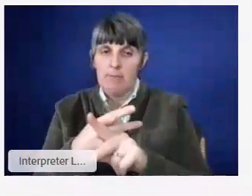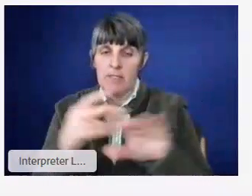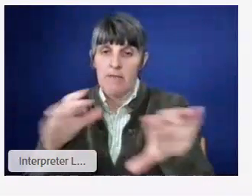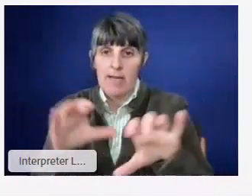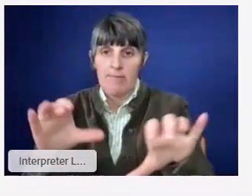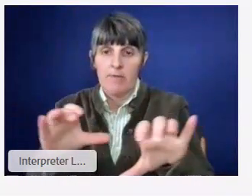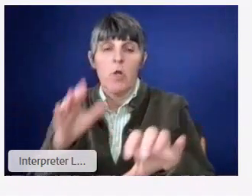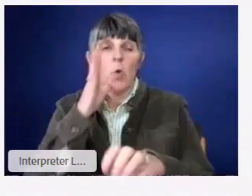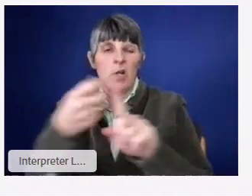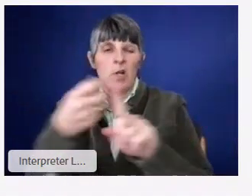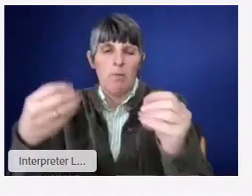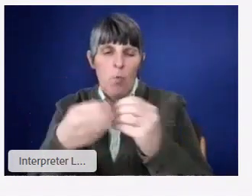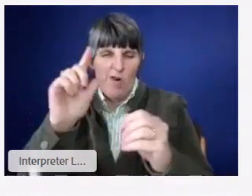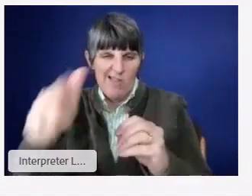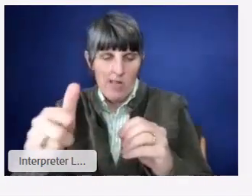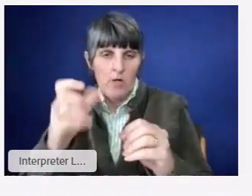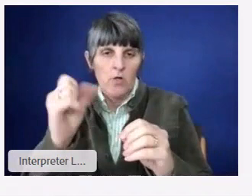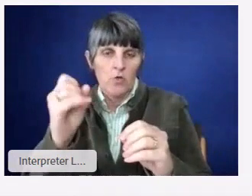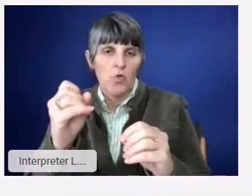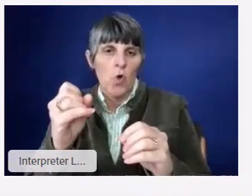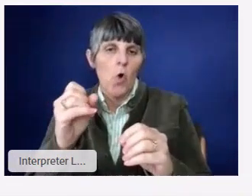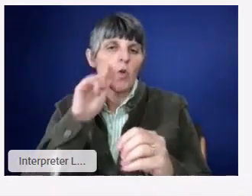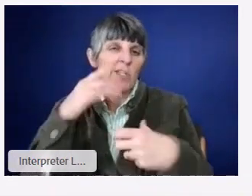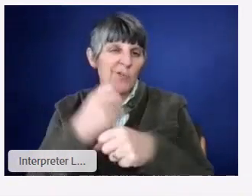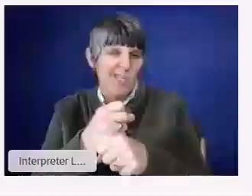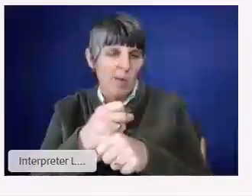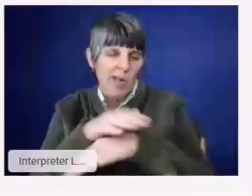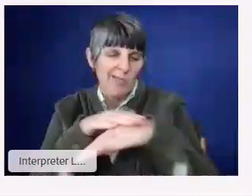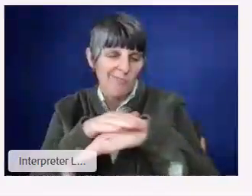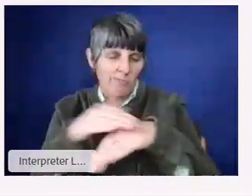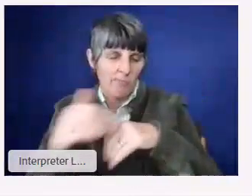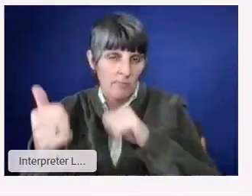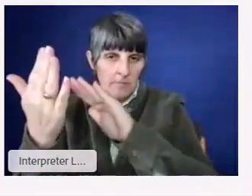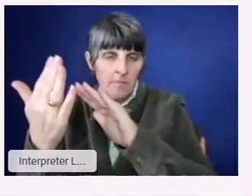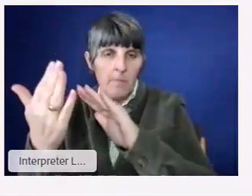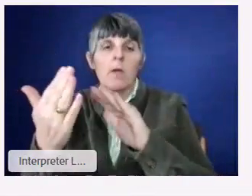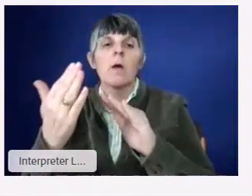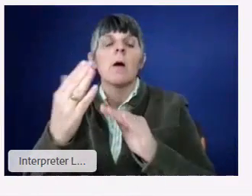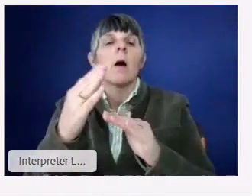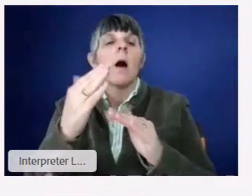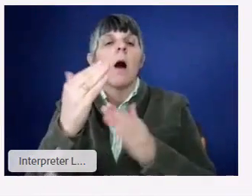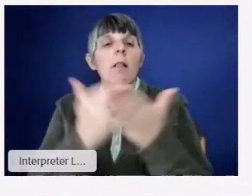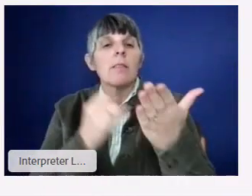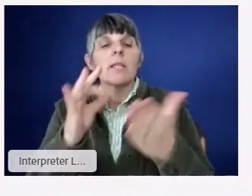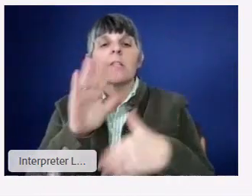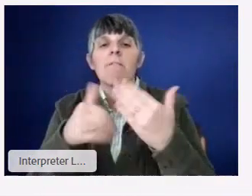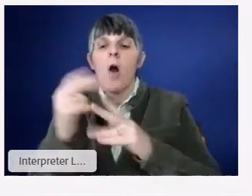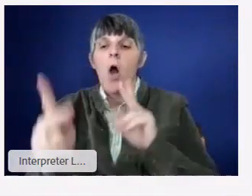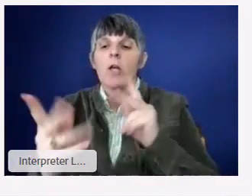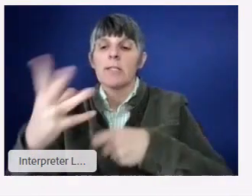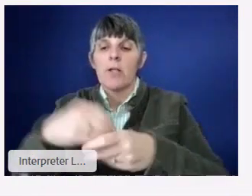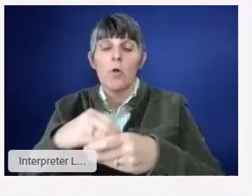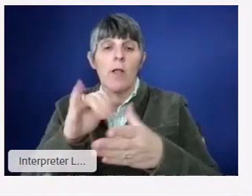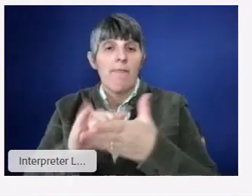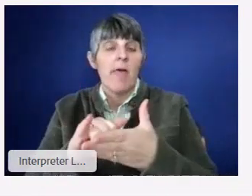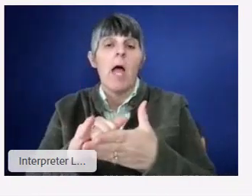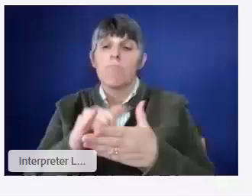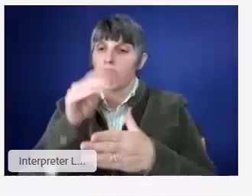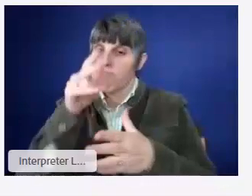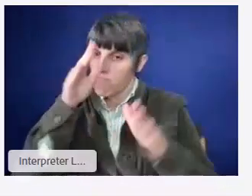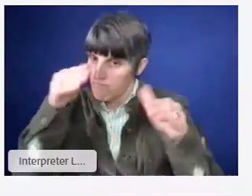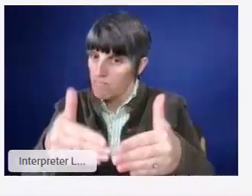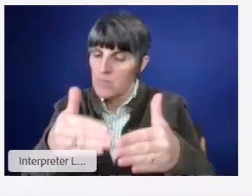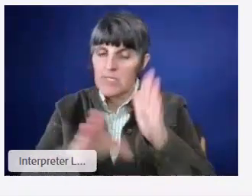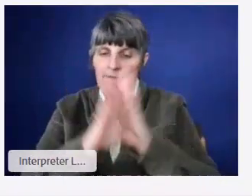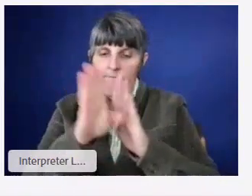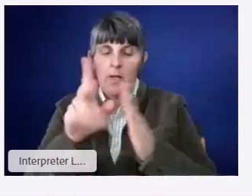into more detail later on this, so to summarize the general approach here, we created a list of all stakeholders that could have a vested interest in helping develop